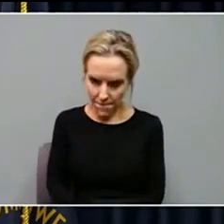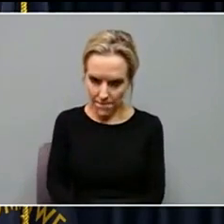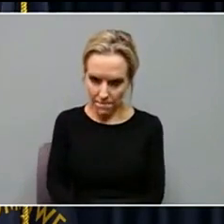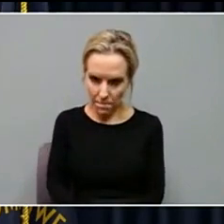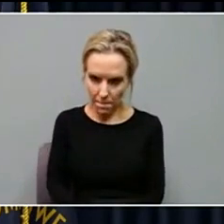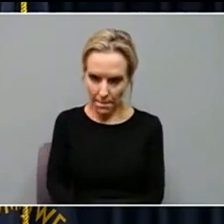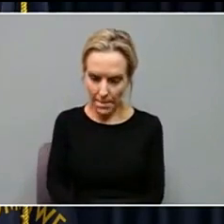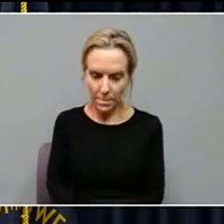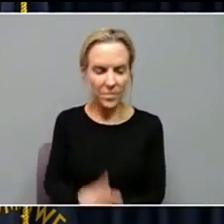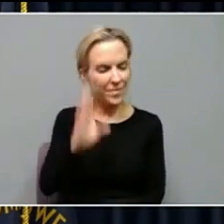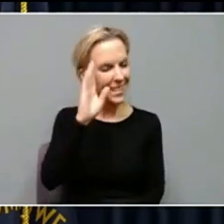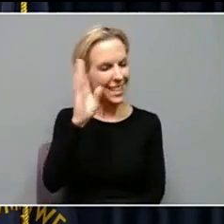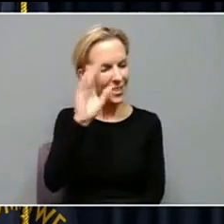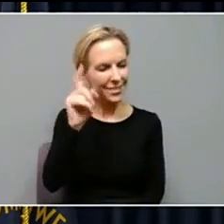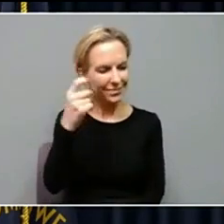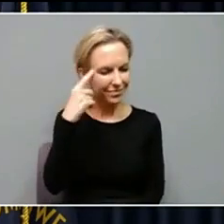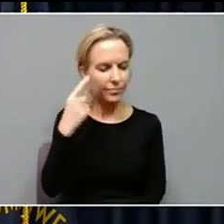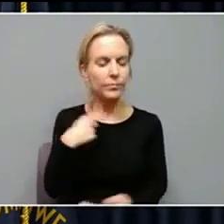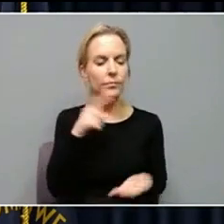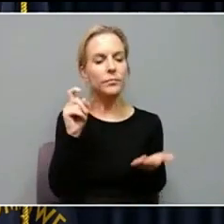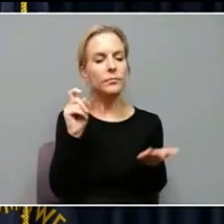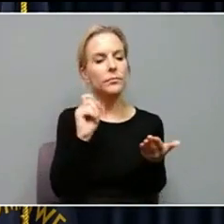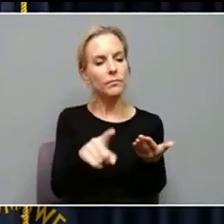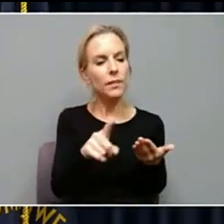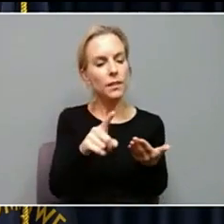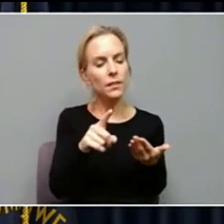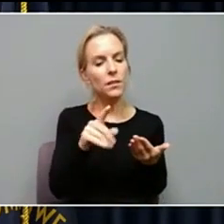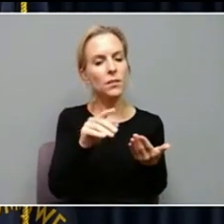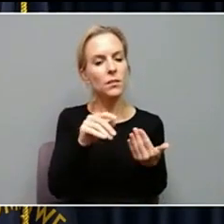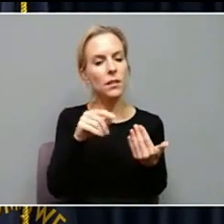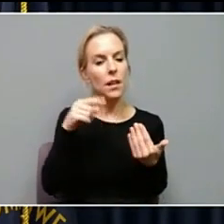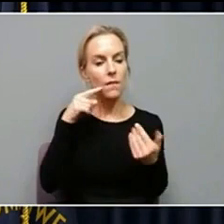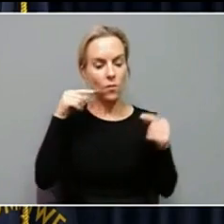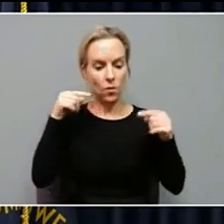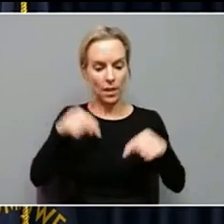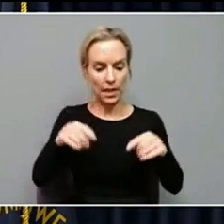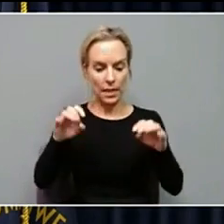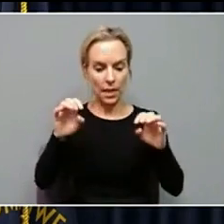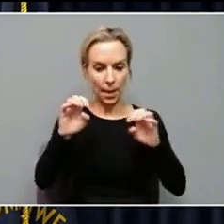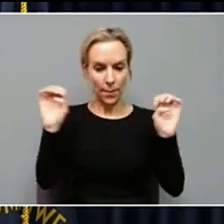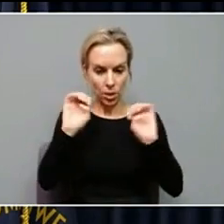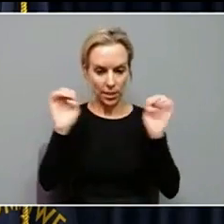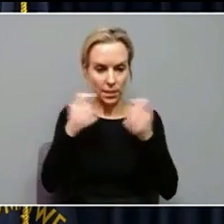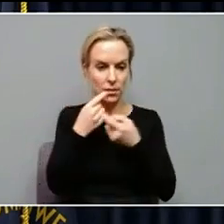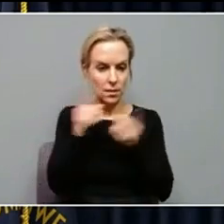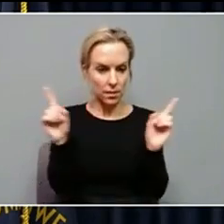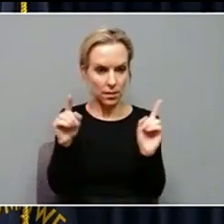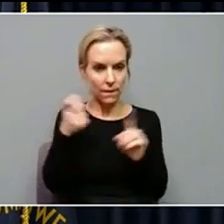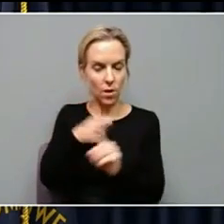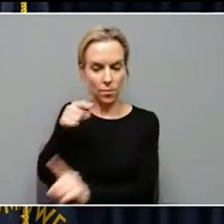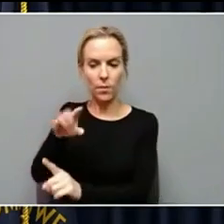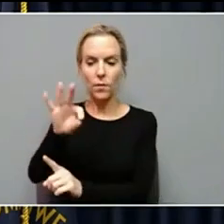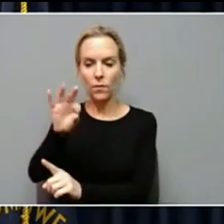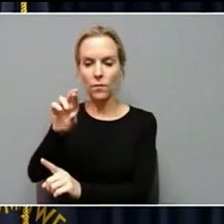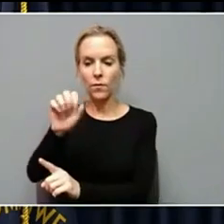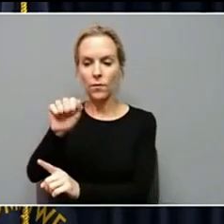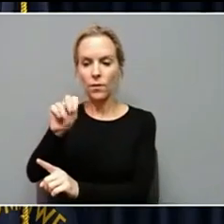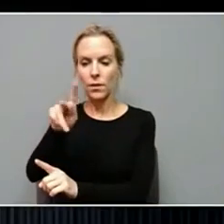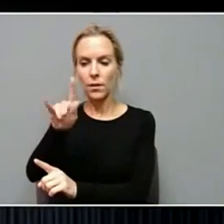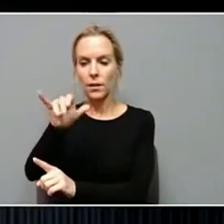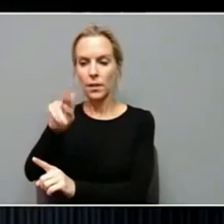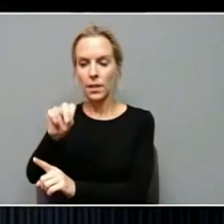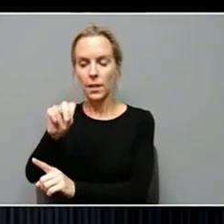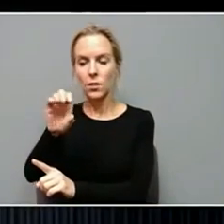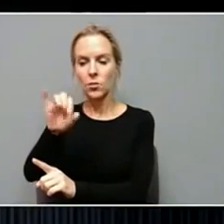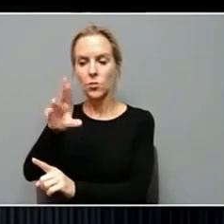Hi, Governor. So I want to ask about the nature of the emergency declaration in Franklin Circuit Court, because I believe there was a court hearing today